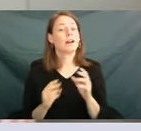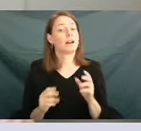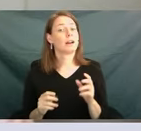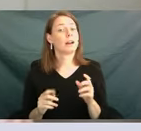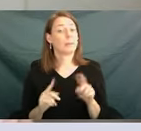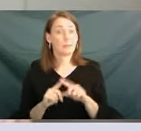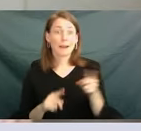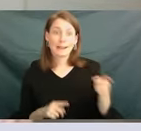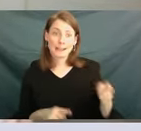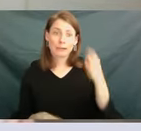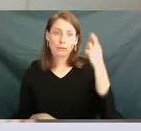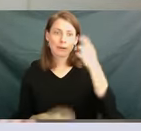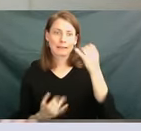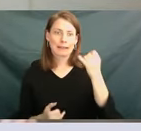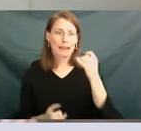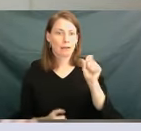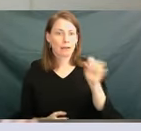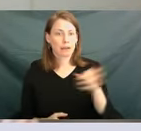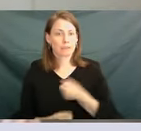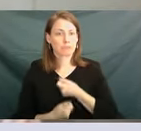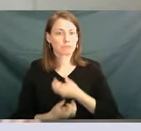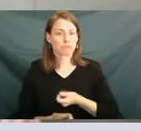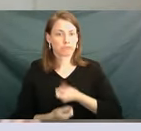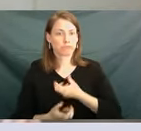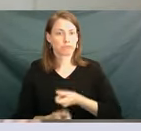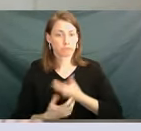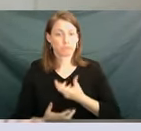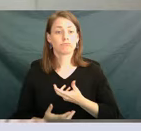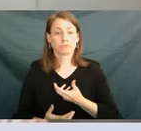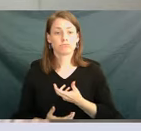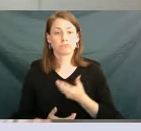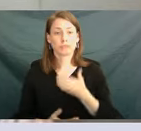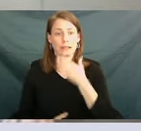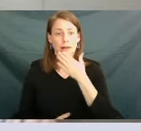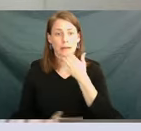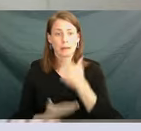should be swearing? No. No. What could you do instead of swearing?